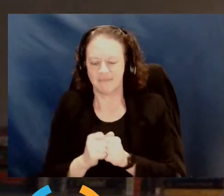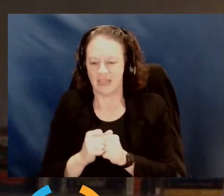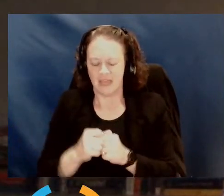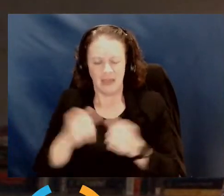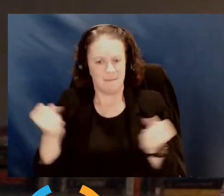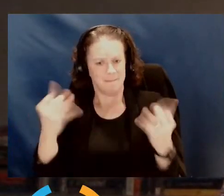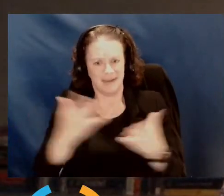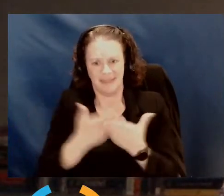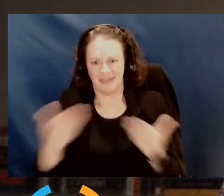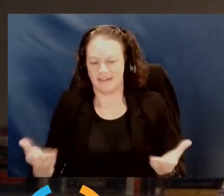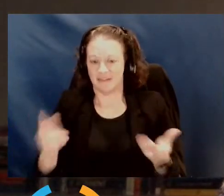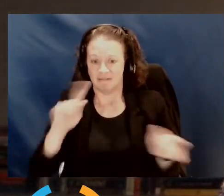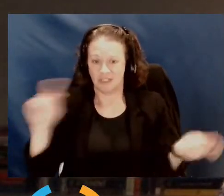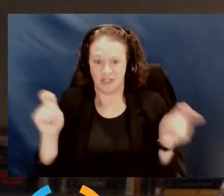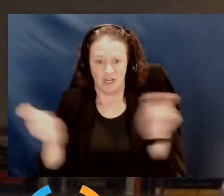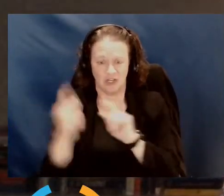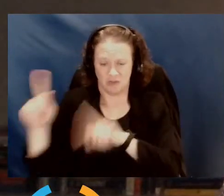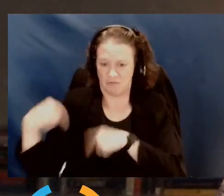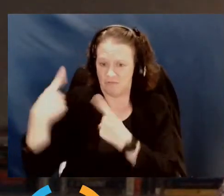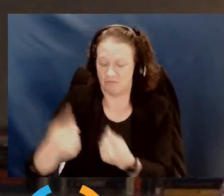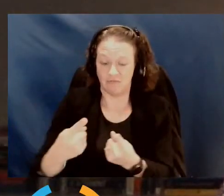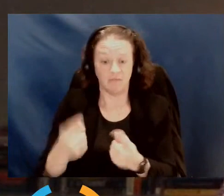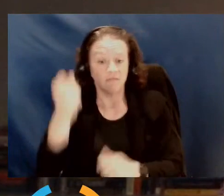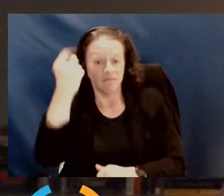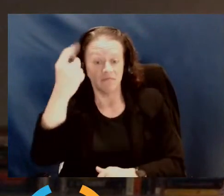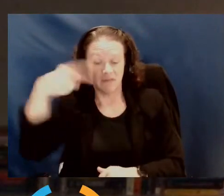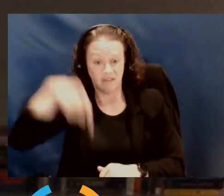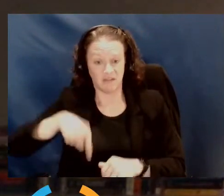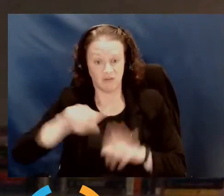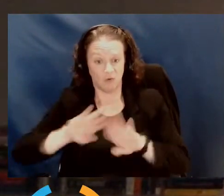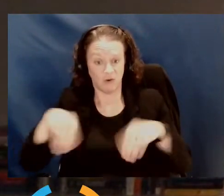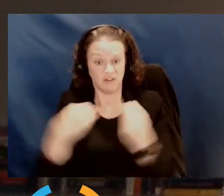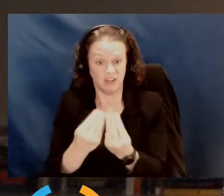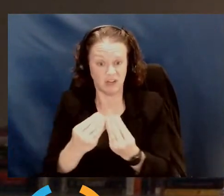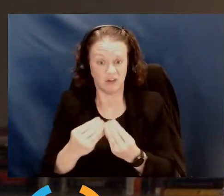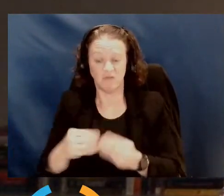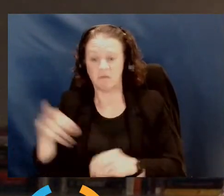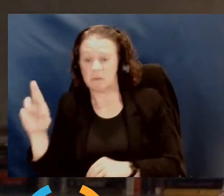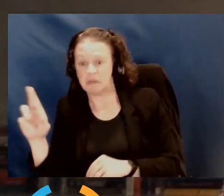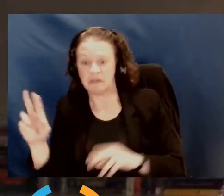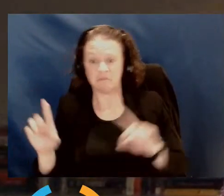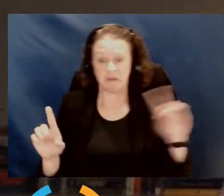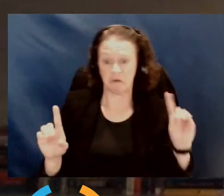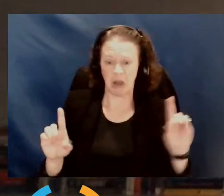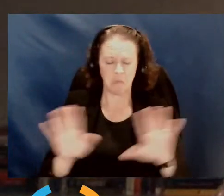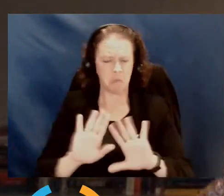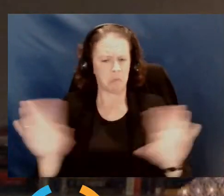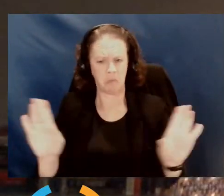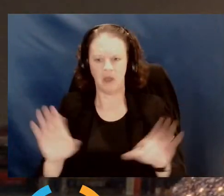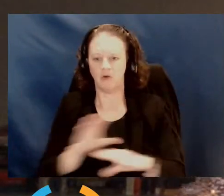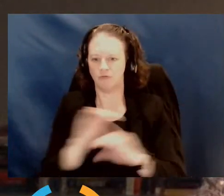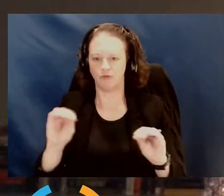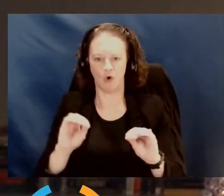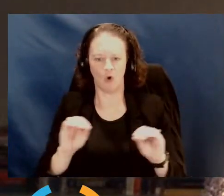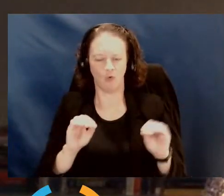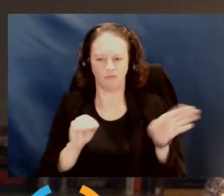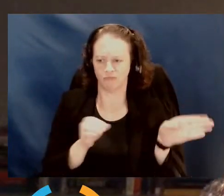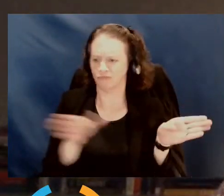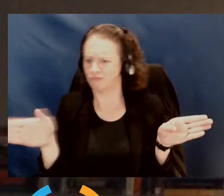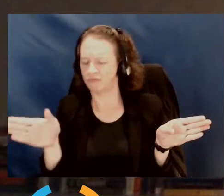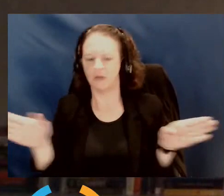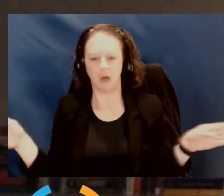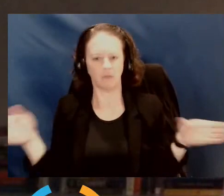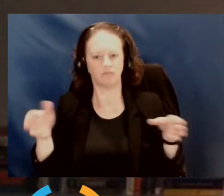nonpartisan organization committed to providing a space for people to gather and participate in lively conversations about the